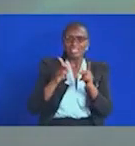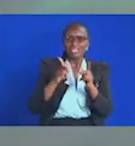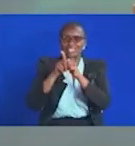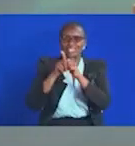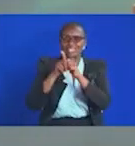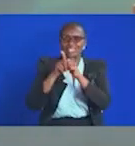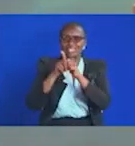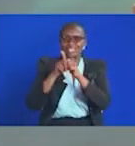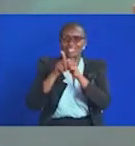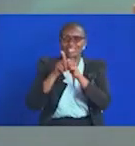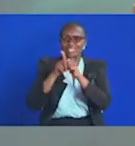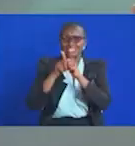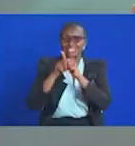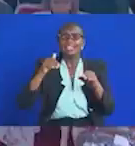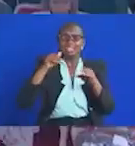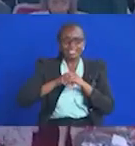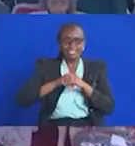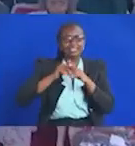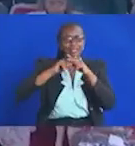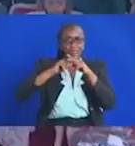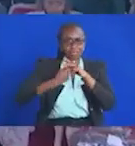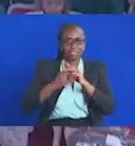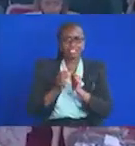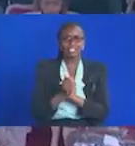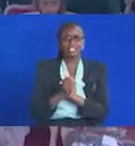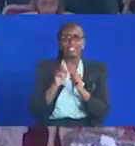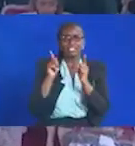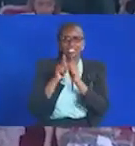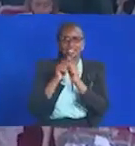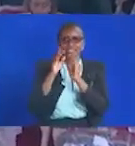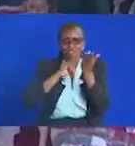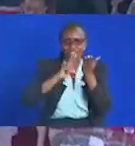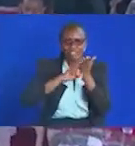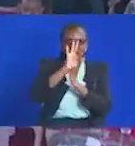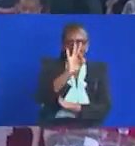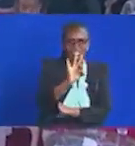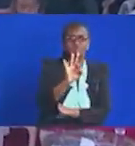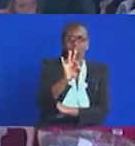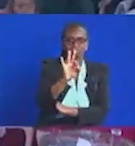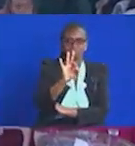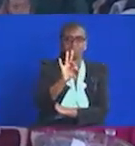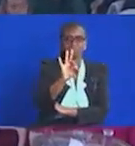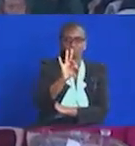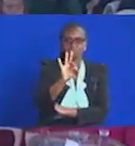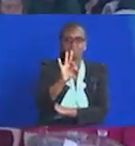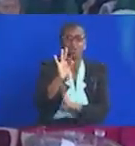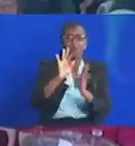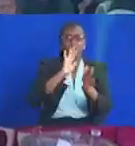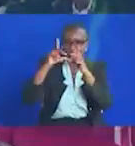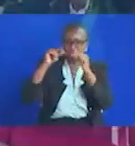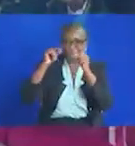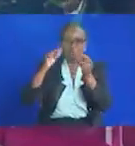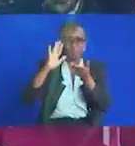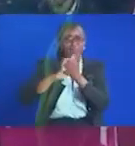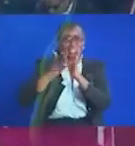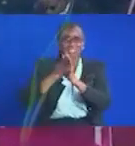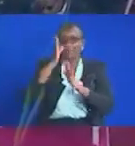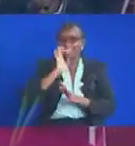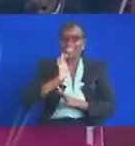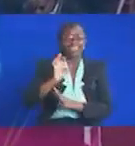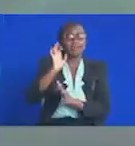was with God in the beginning. Now, I like verse 3. It says, all things were made. That